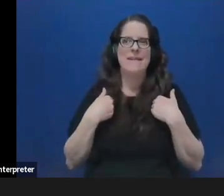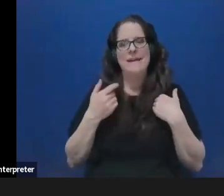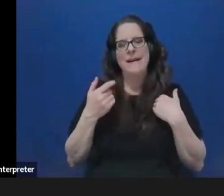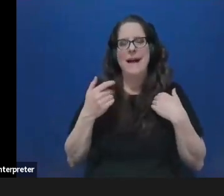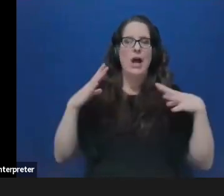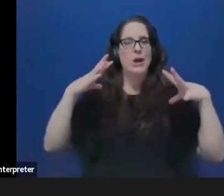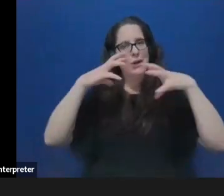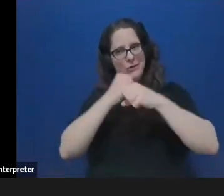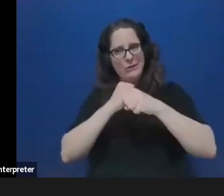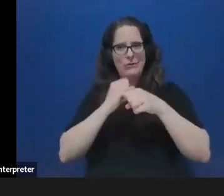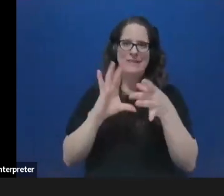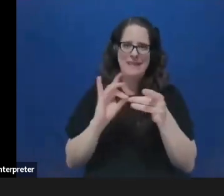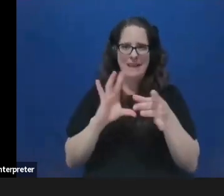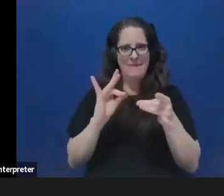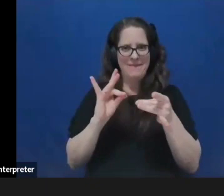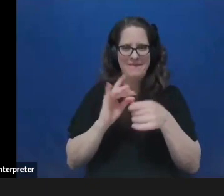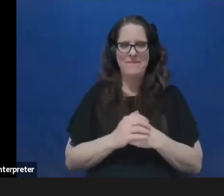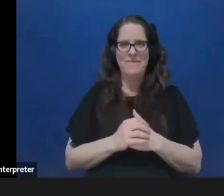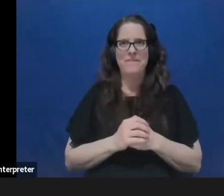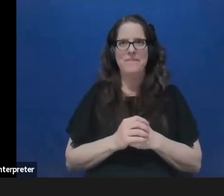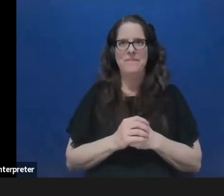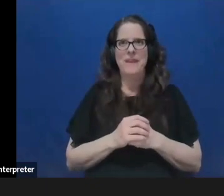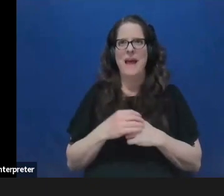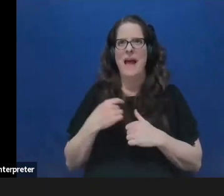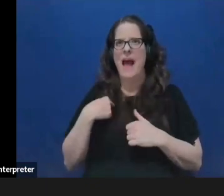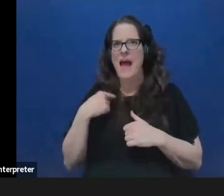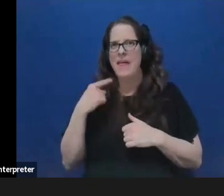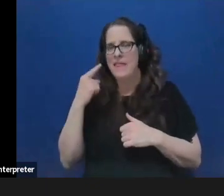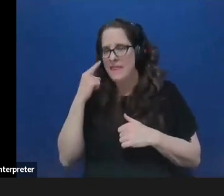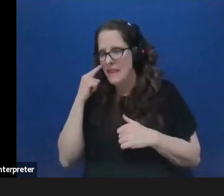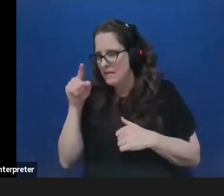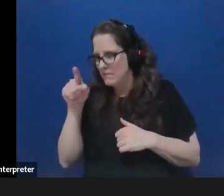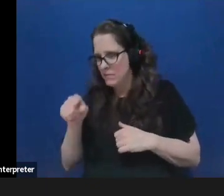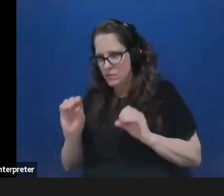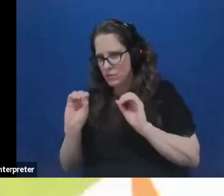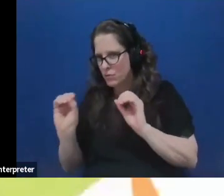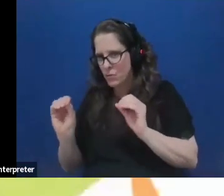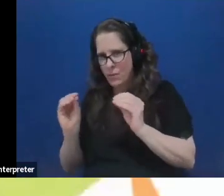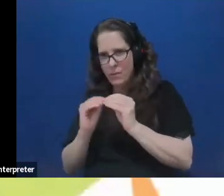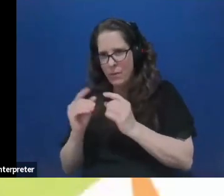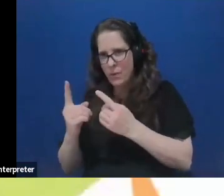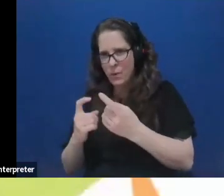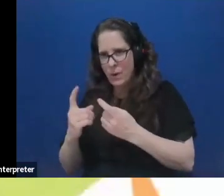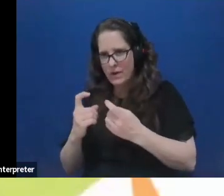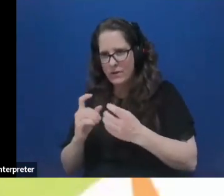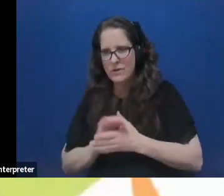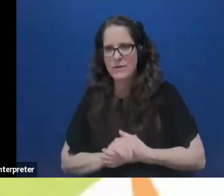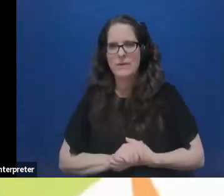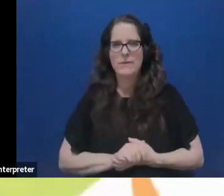conclusion, and then because I don't think we have any more questions, let me add my.